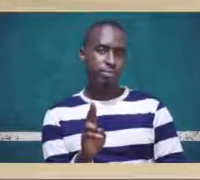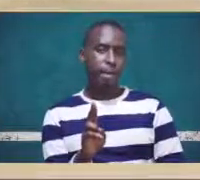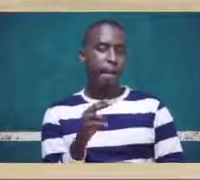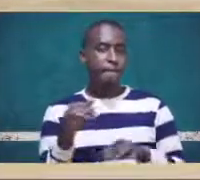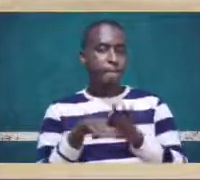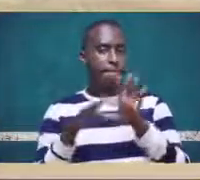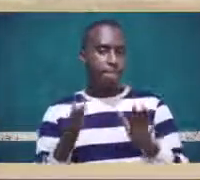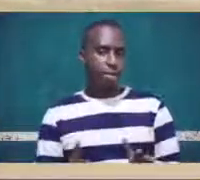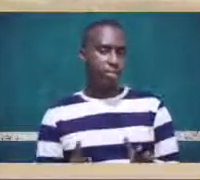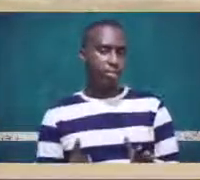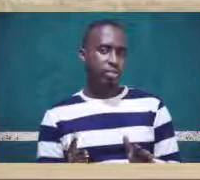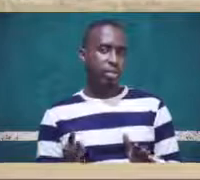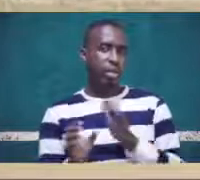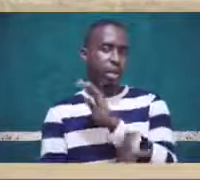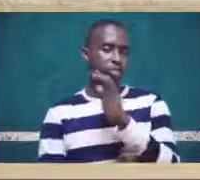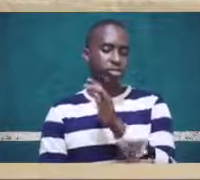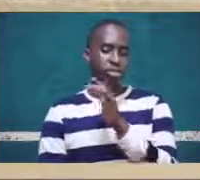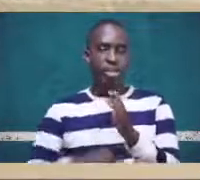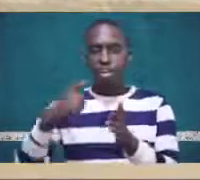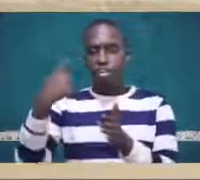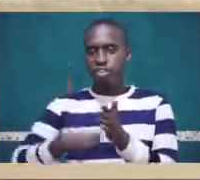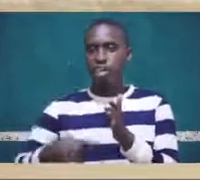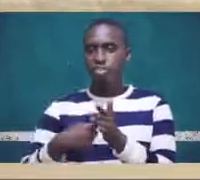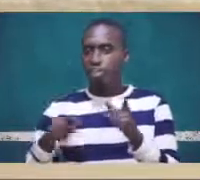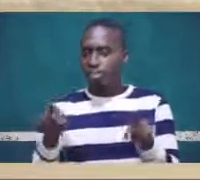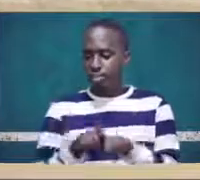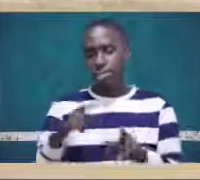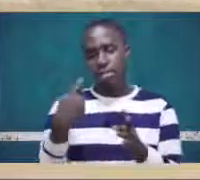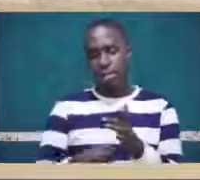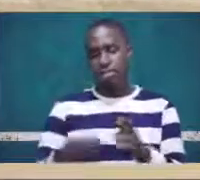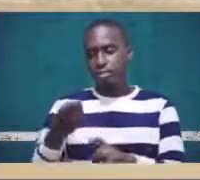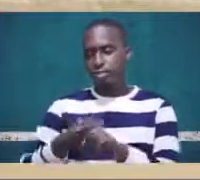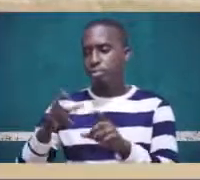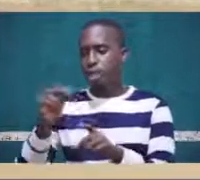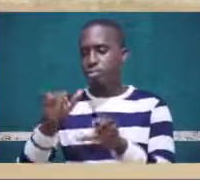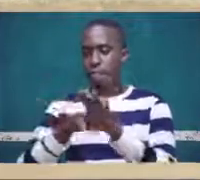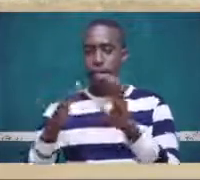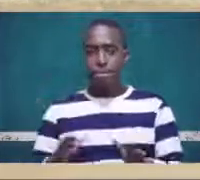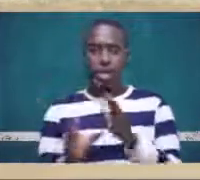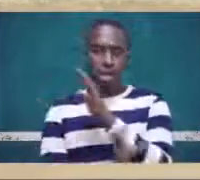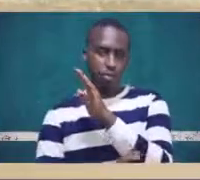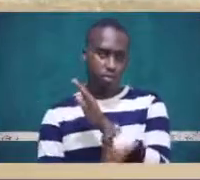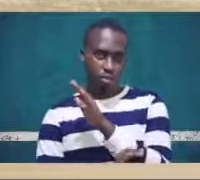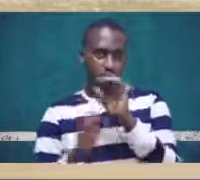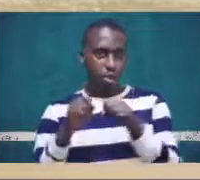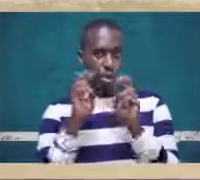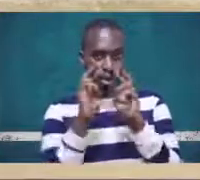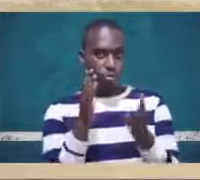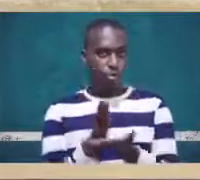member countries charge the same tax on commodities from non-member countries. Now, you can see